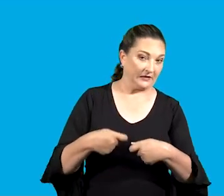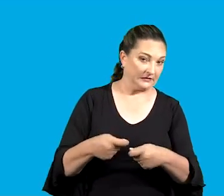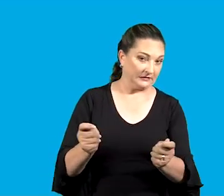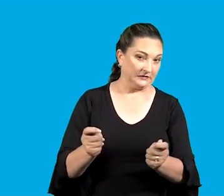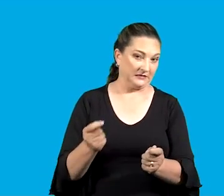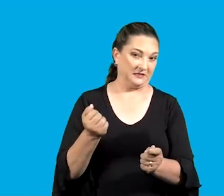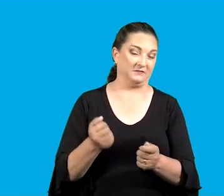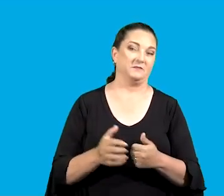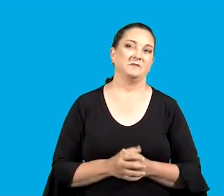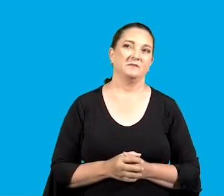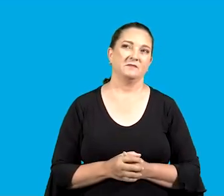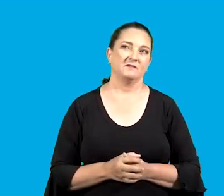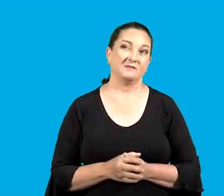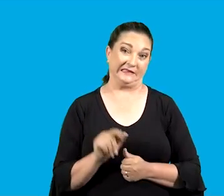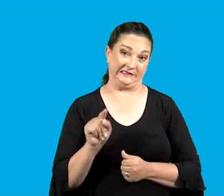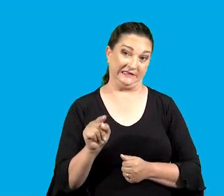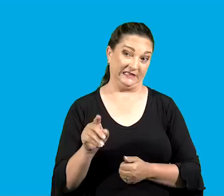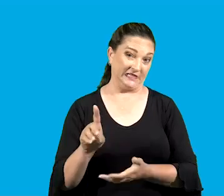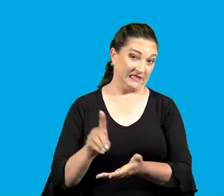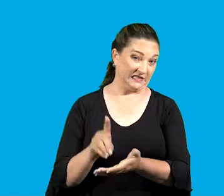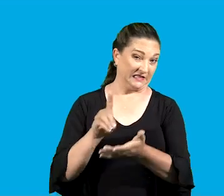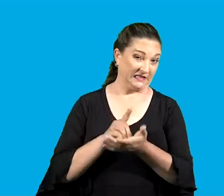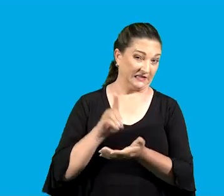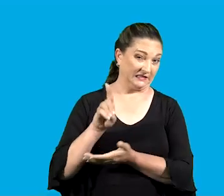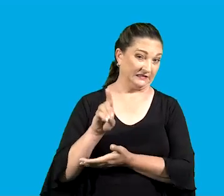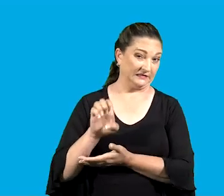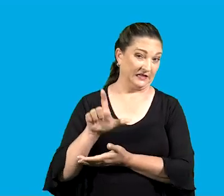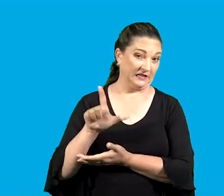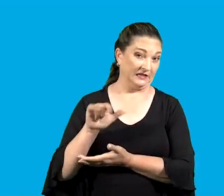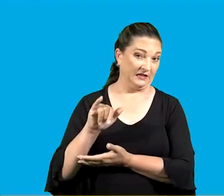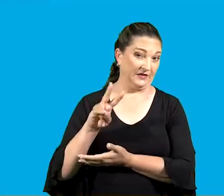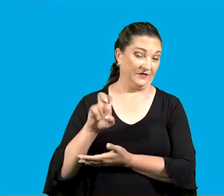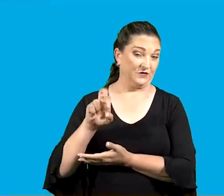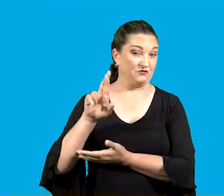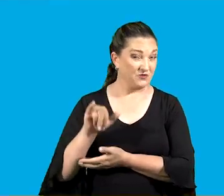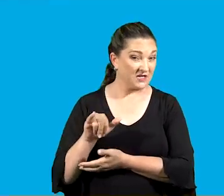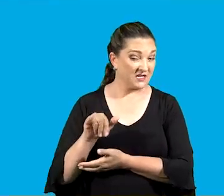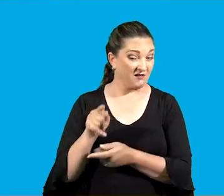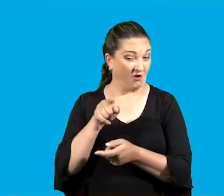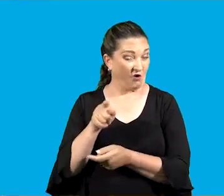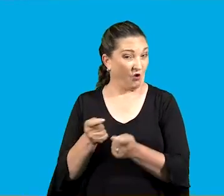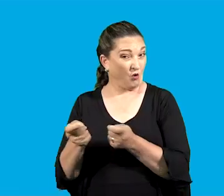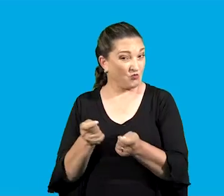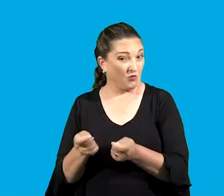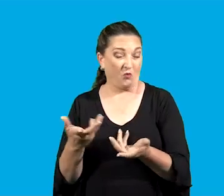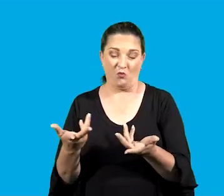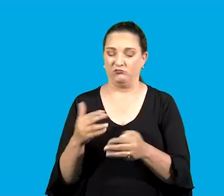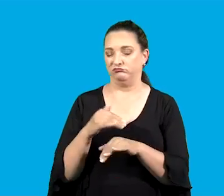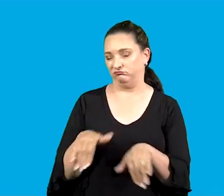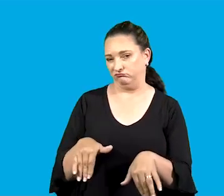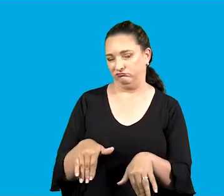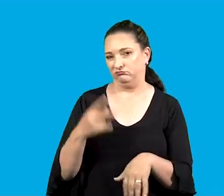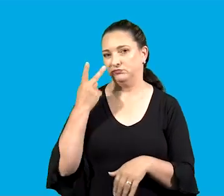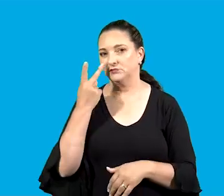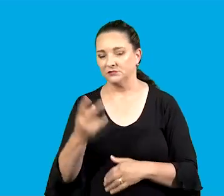So we need to see, are we controlling our delivery expenses or we are not? And to help